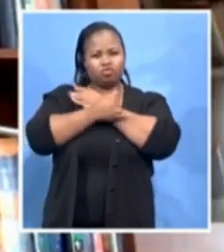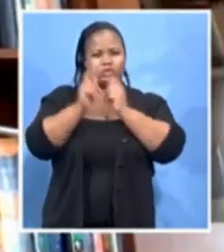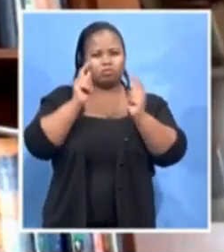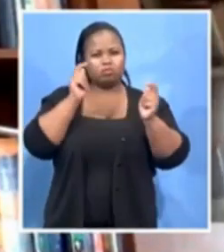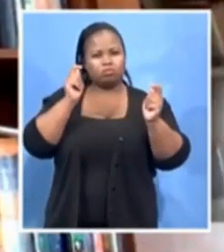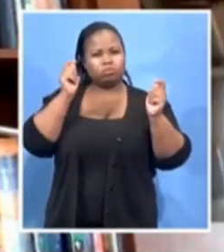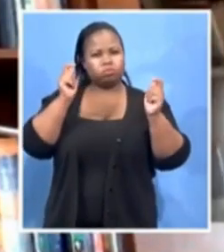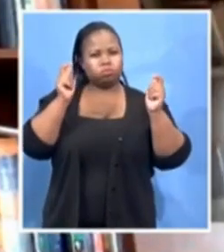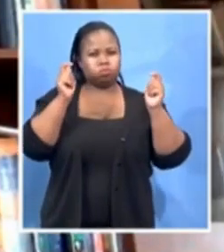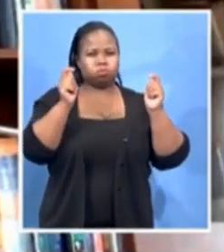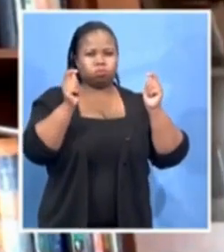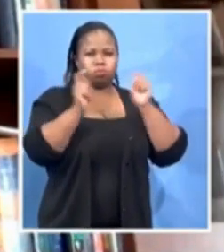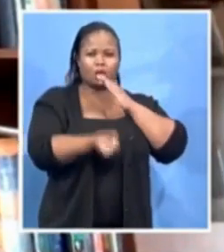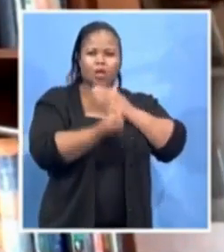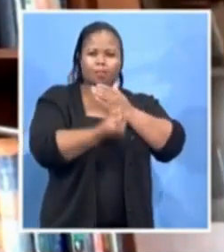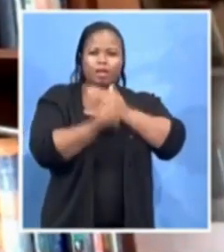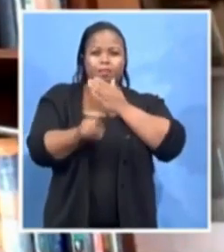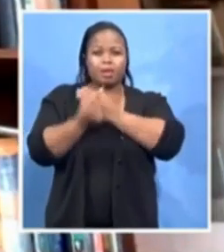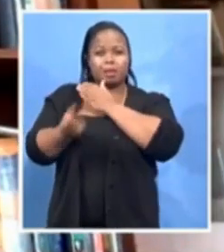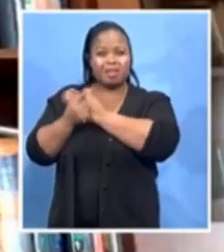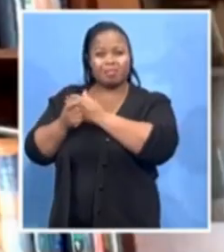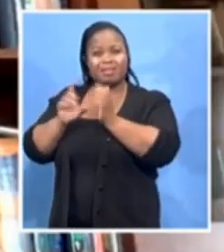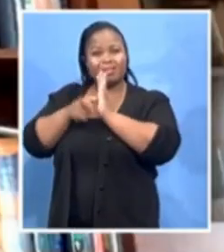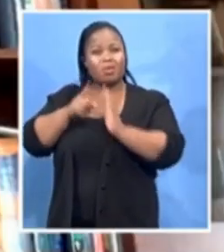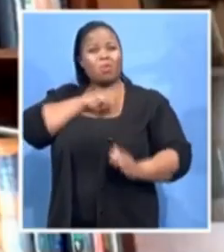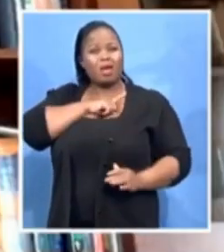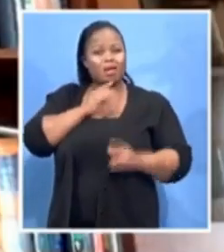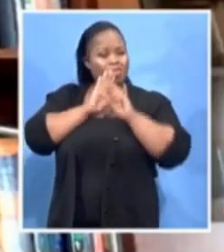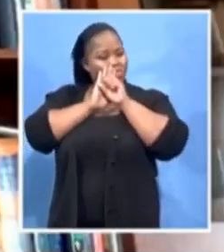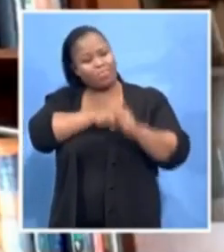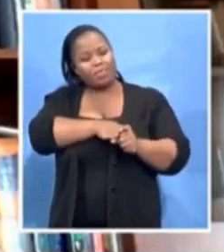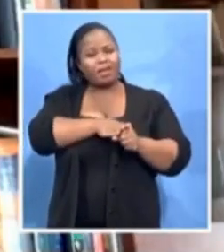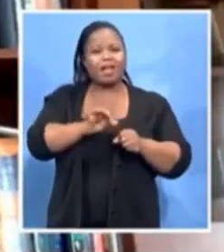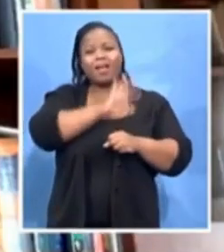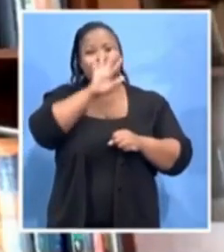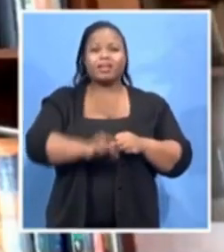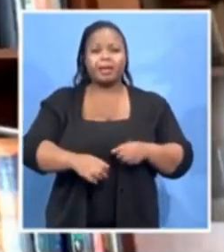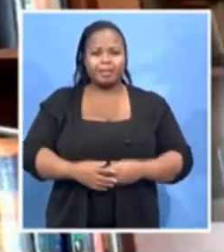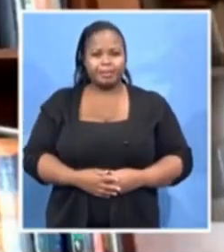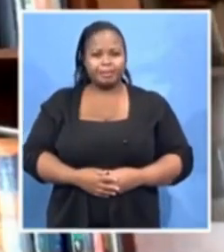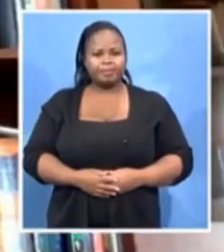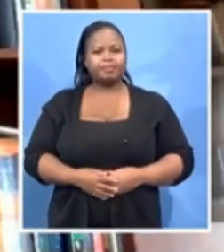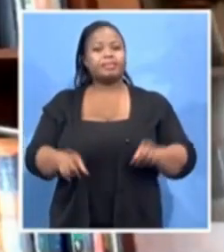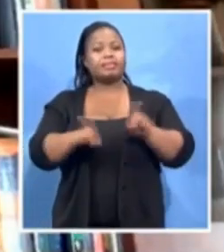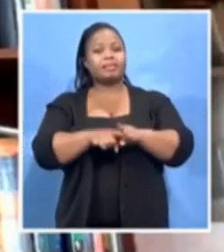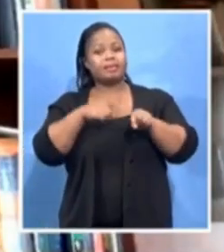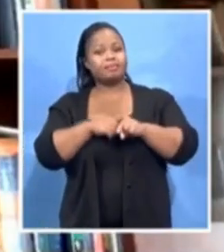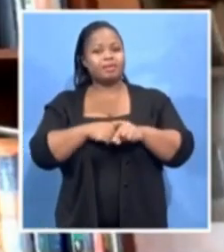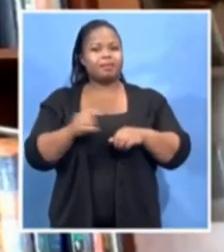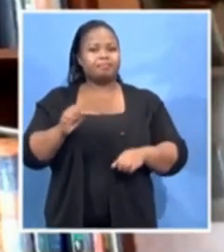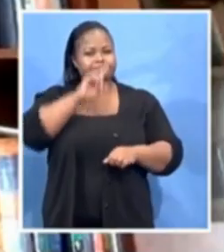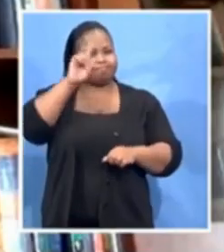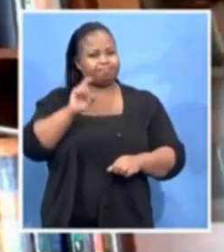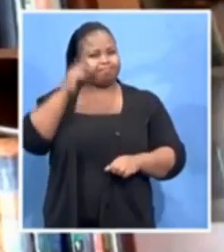are designed to undermine Africa. Meanwhile, the question that then arises is that Africa